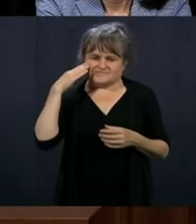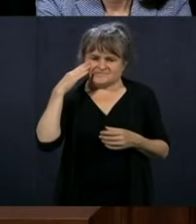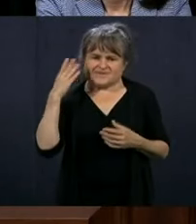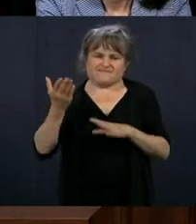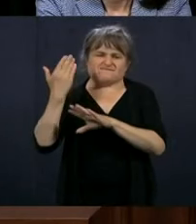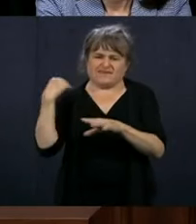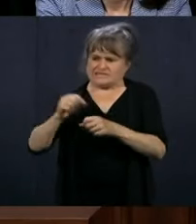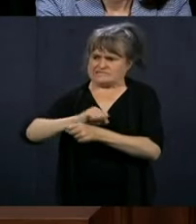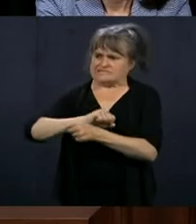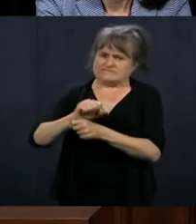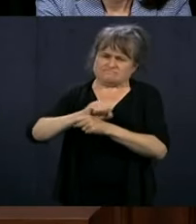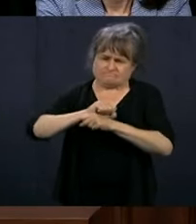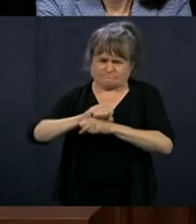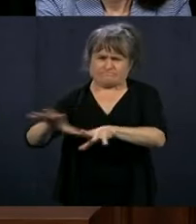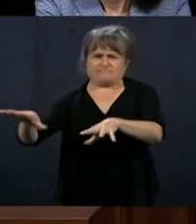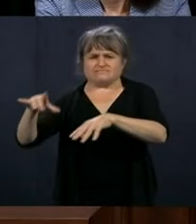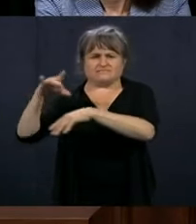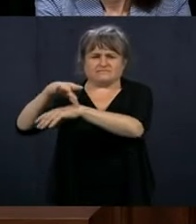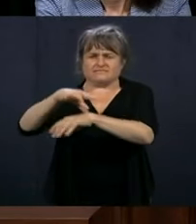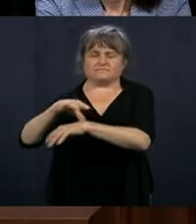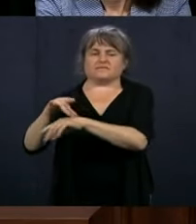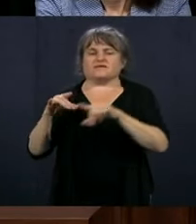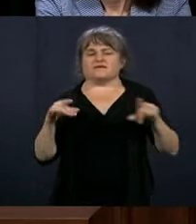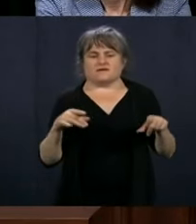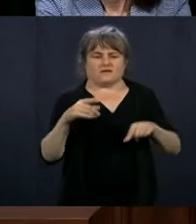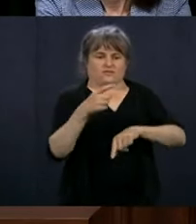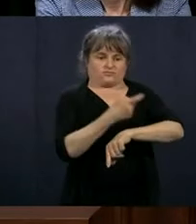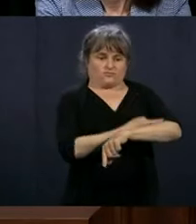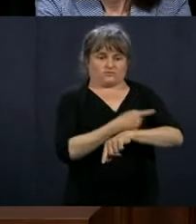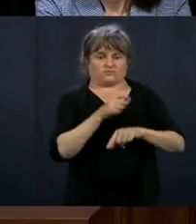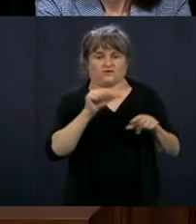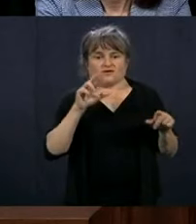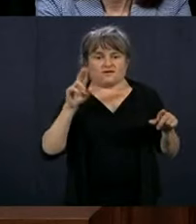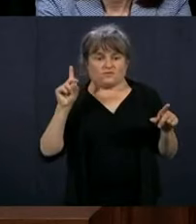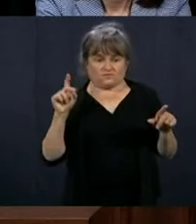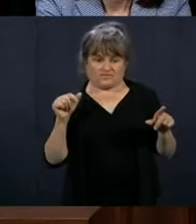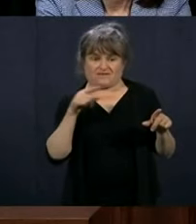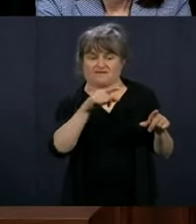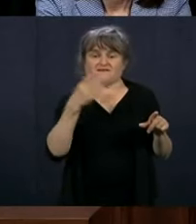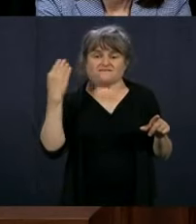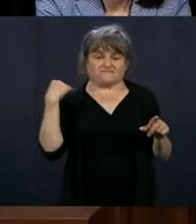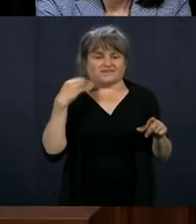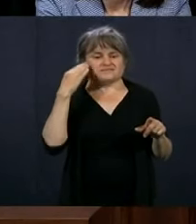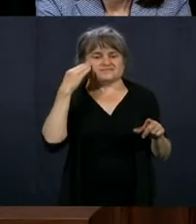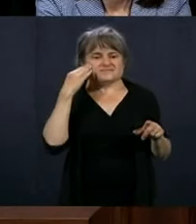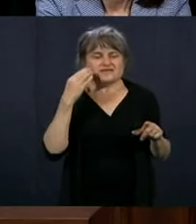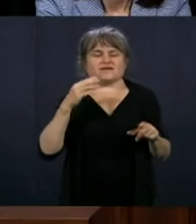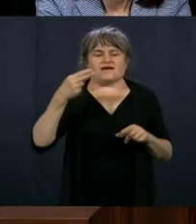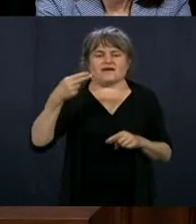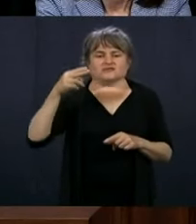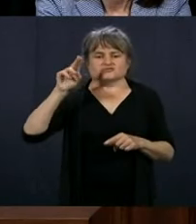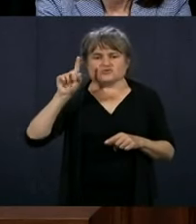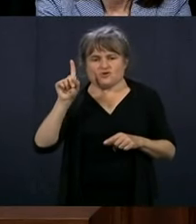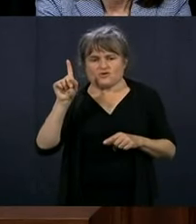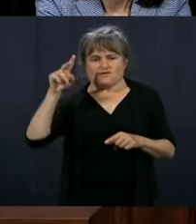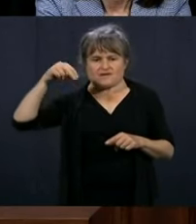for that second wave. We talked about it with Dr. Arruda, who said that I was criticized because I bought too much medication for H1N1. What are the measures that have